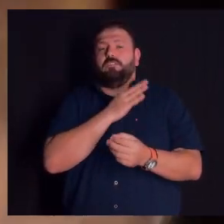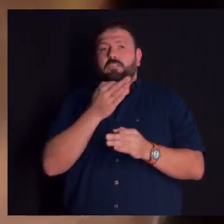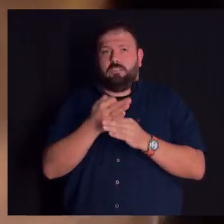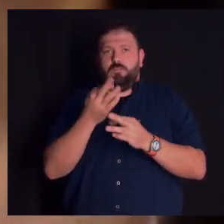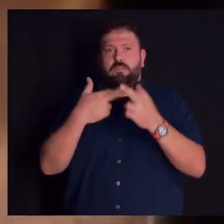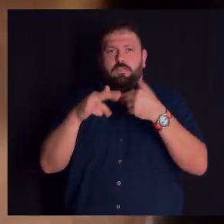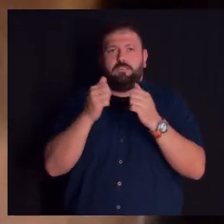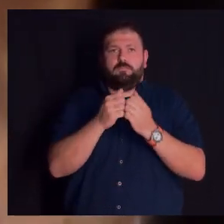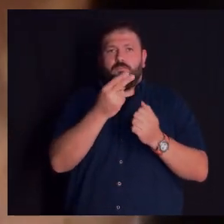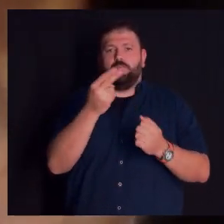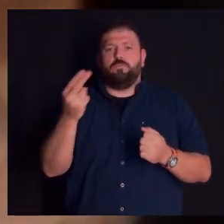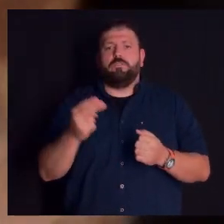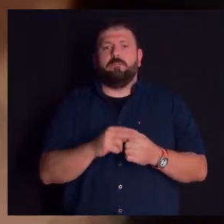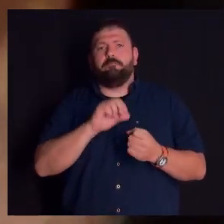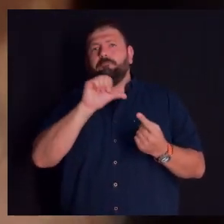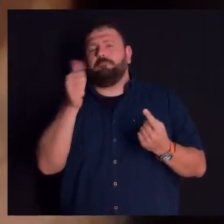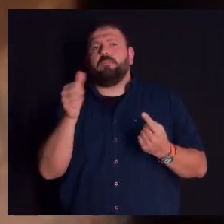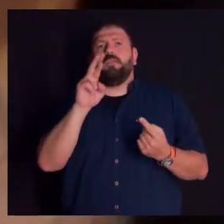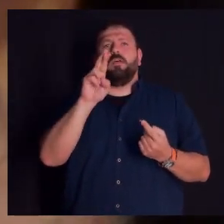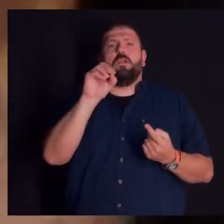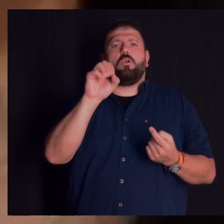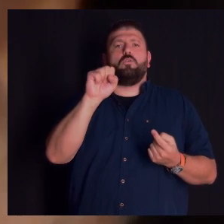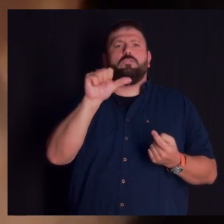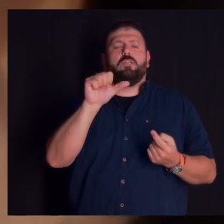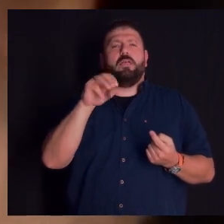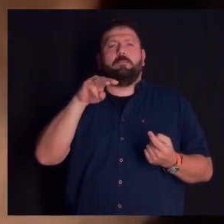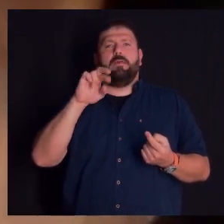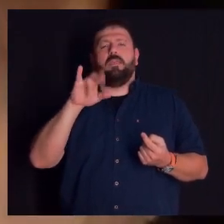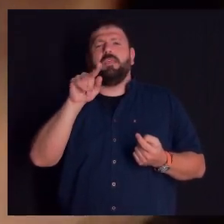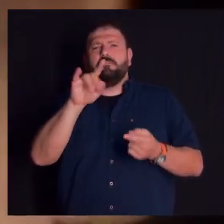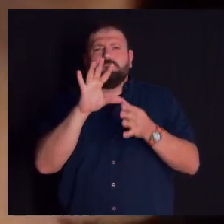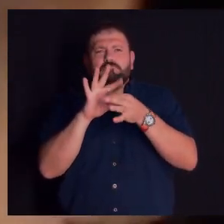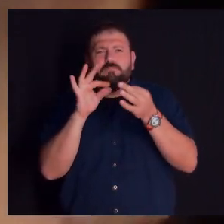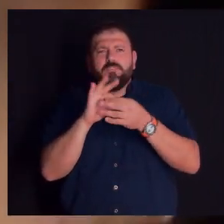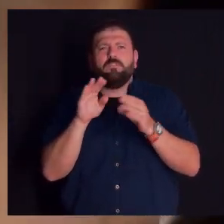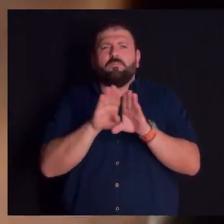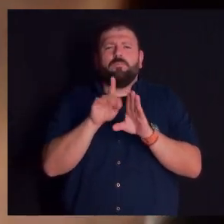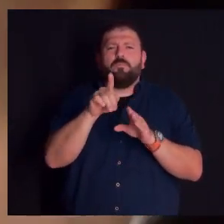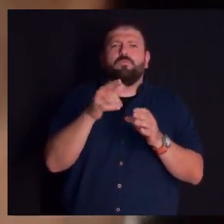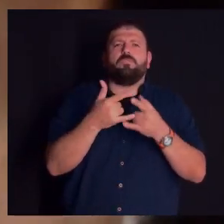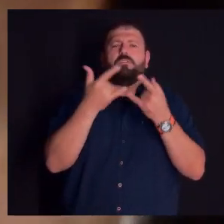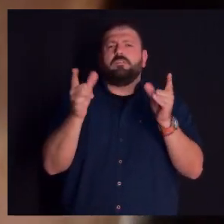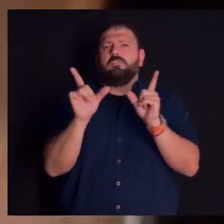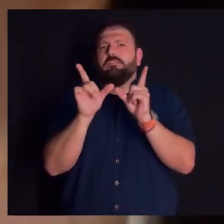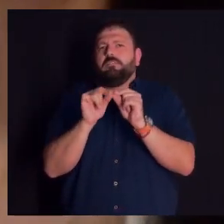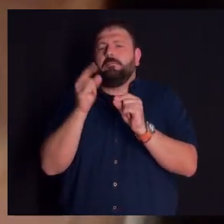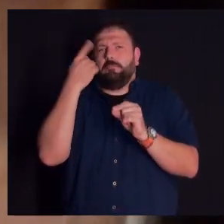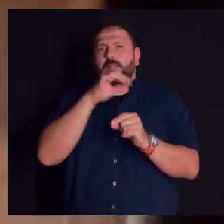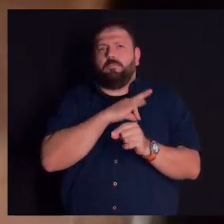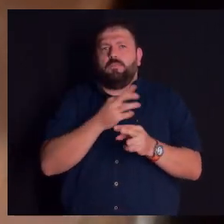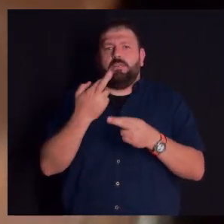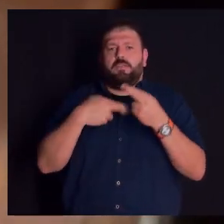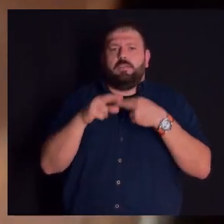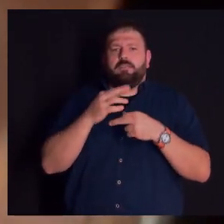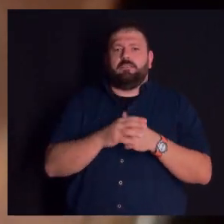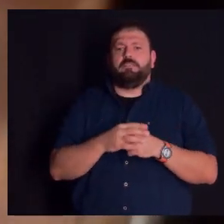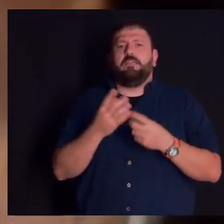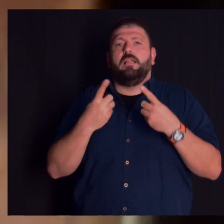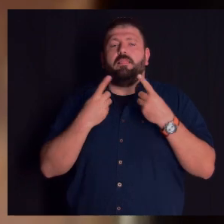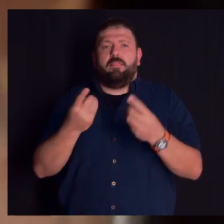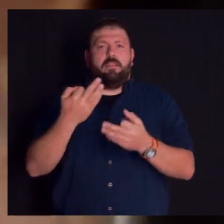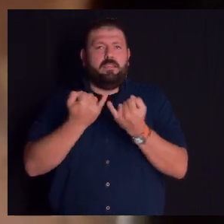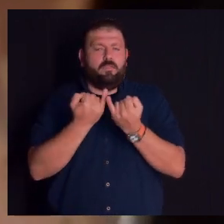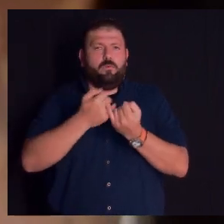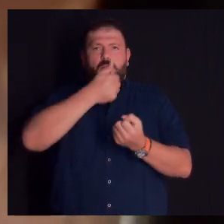So congratulations, and now we are going to be with Rosa Maria. Please, Rosa Maria, talk a little bit with us, and then